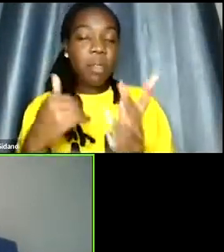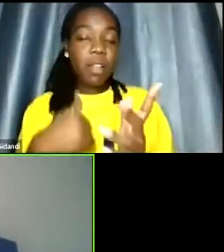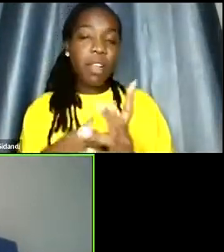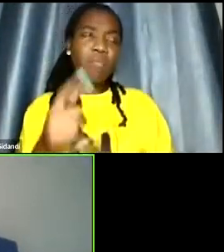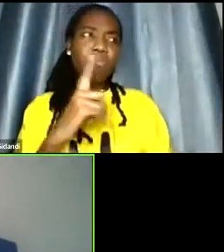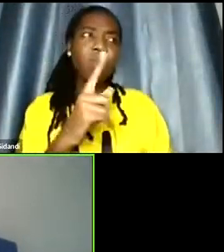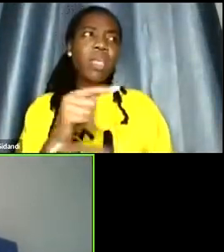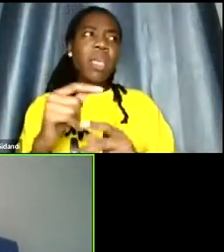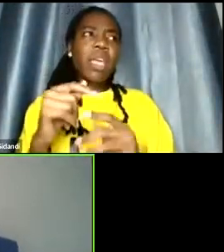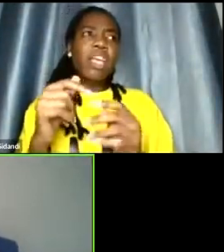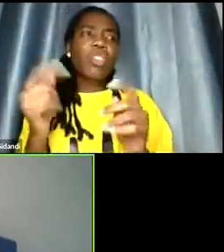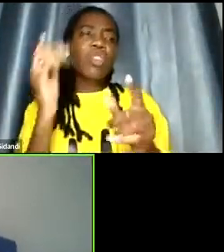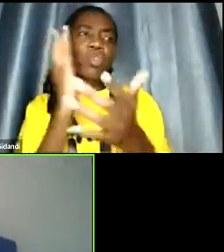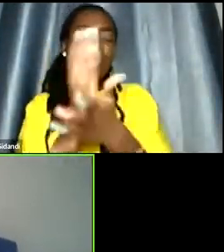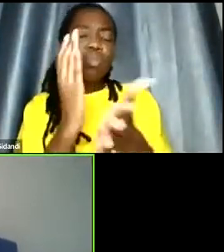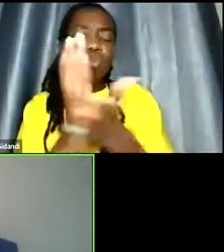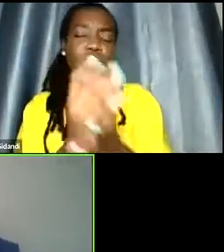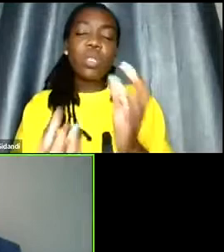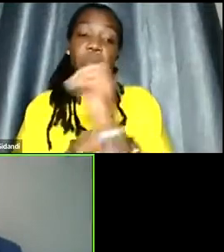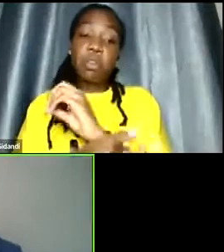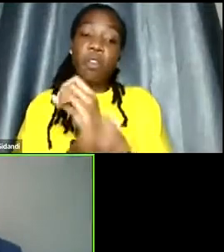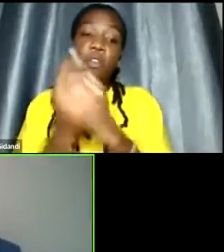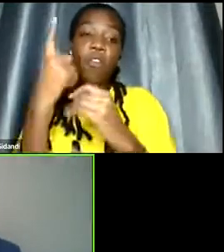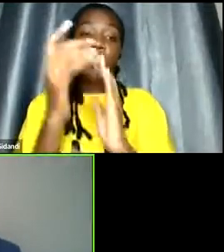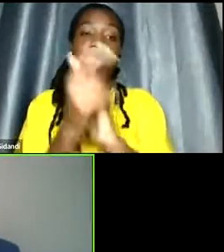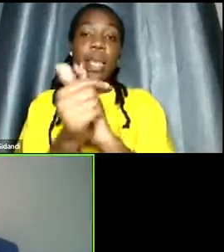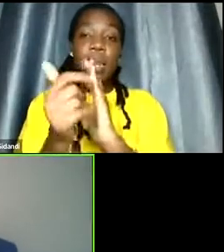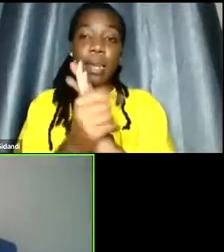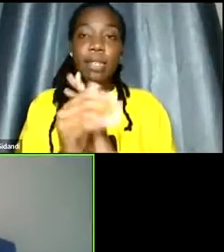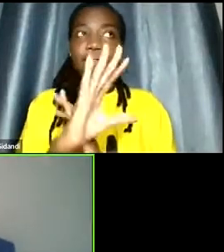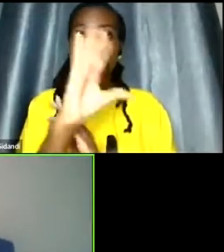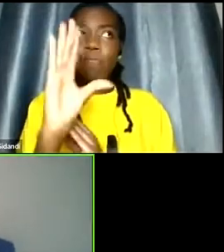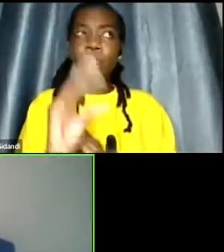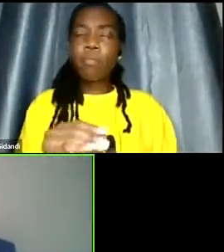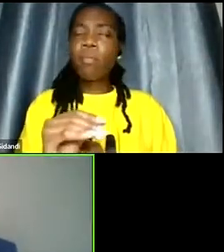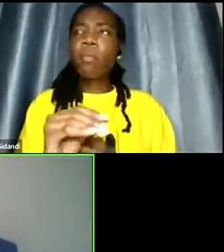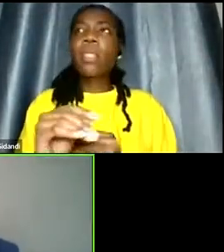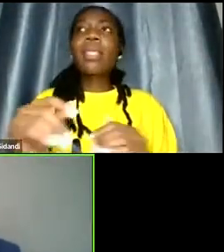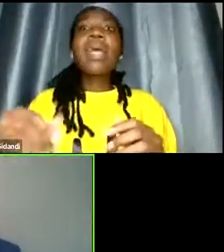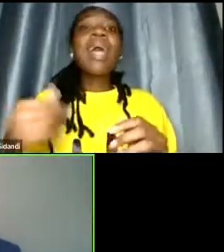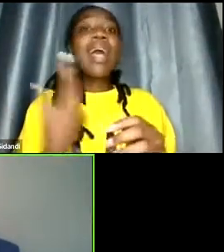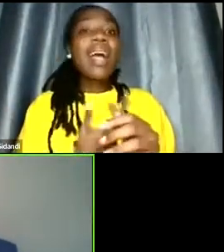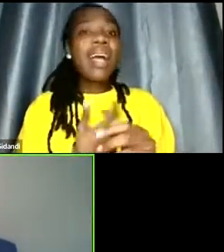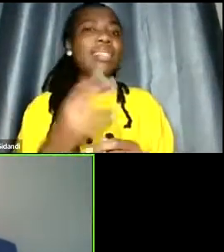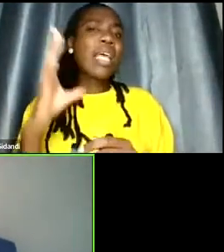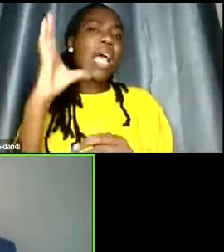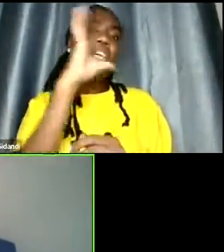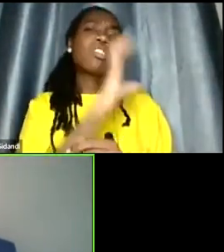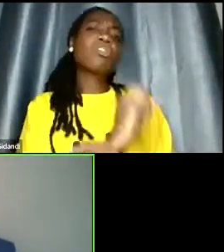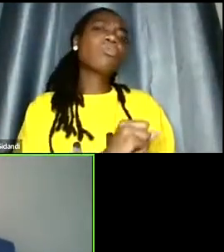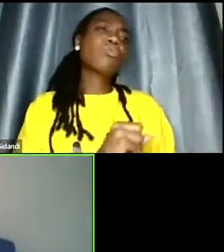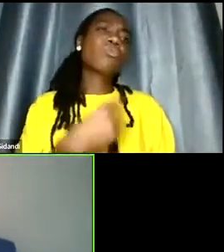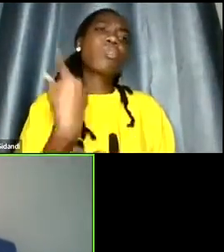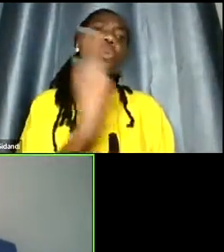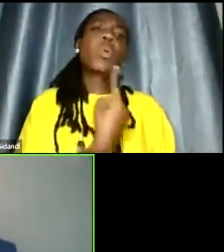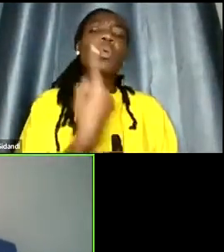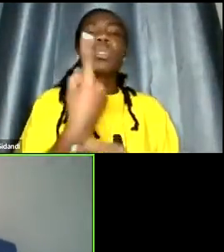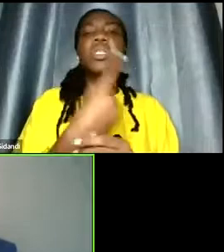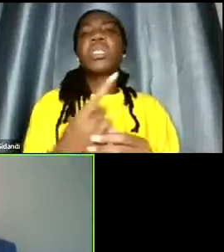talent. Talent was narrowed down to sporty people, sportsmen and sportswomen, athletes,